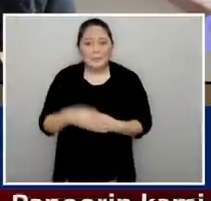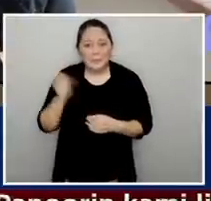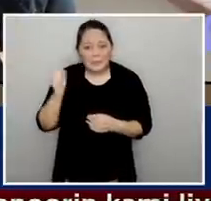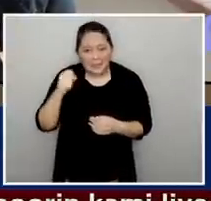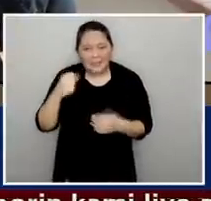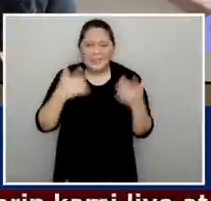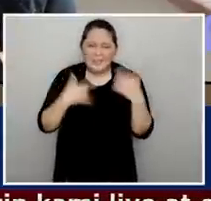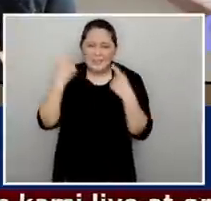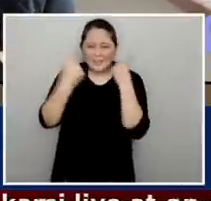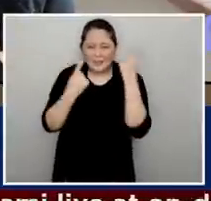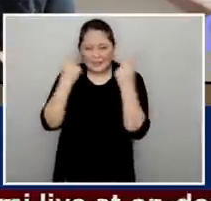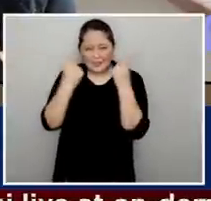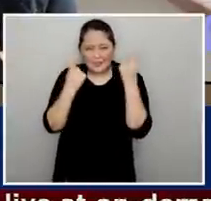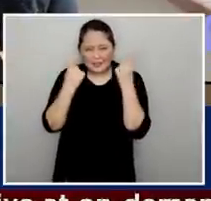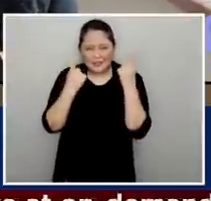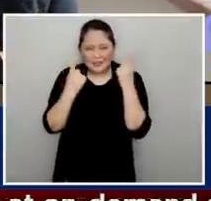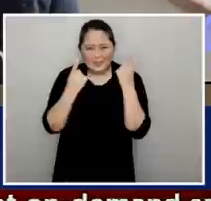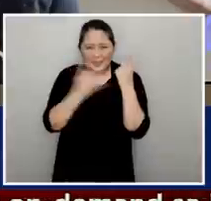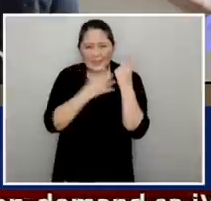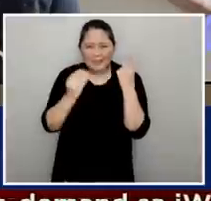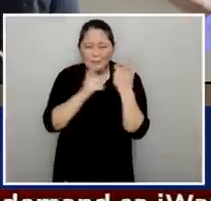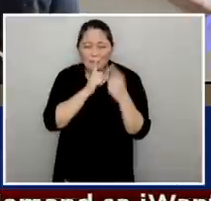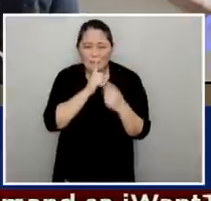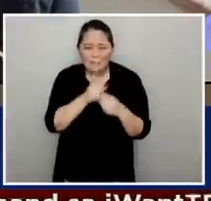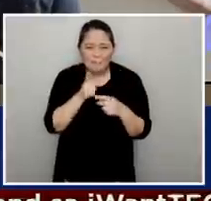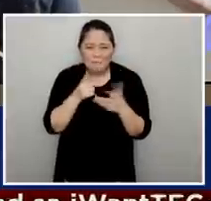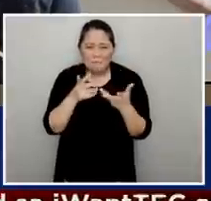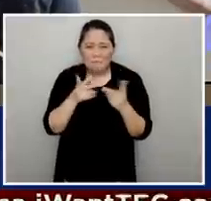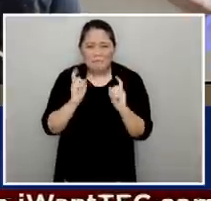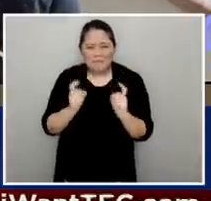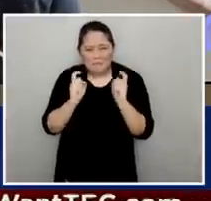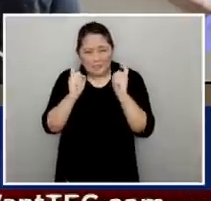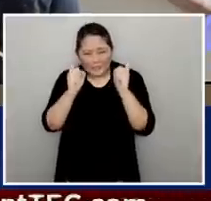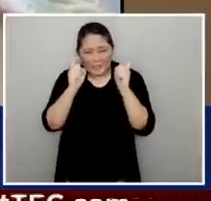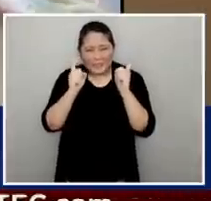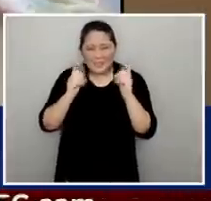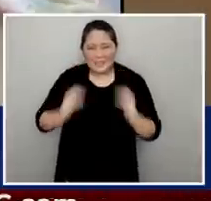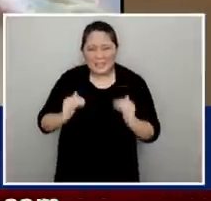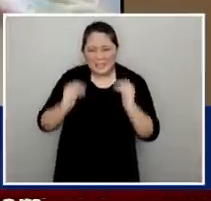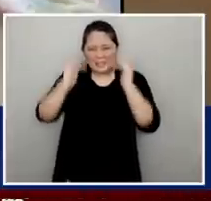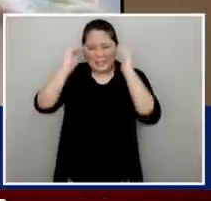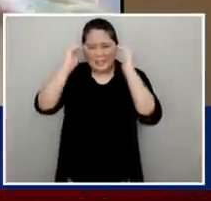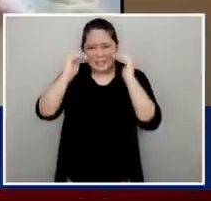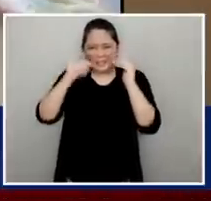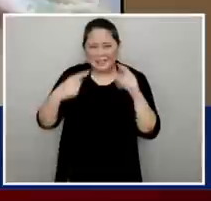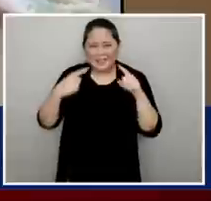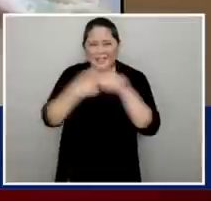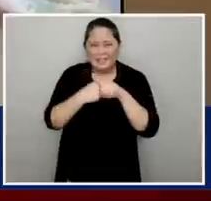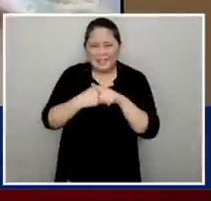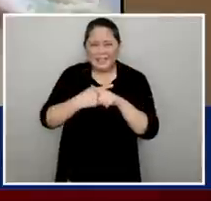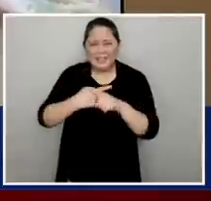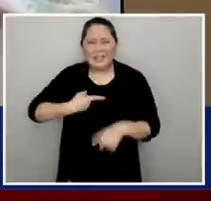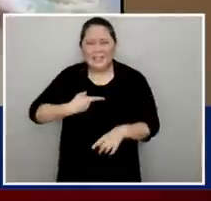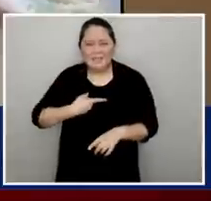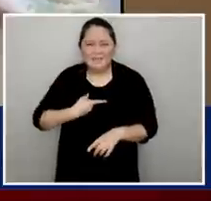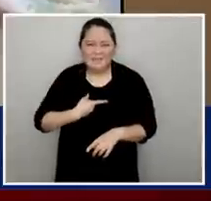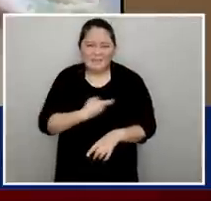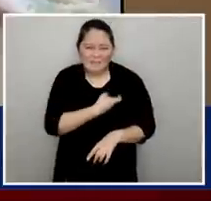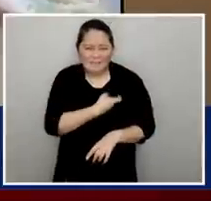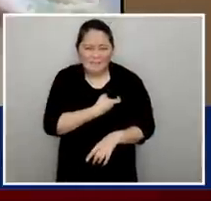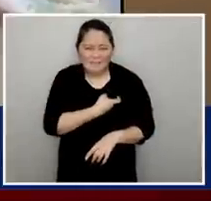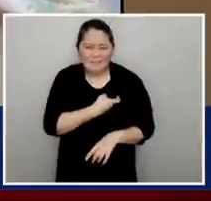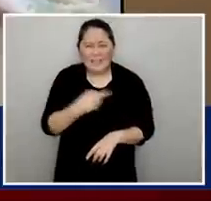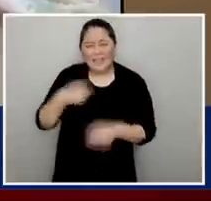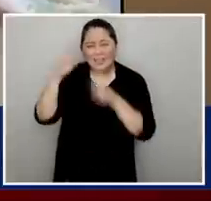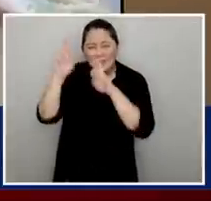escalated way too fast. And, you know, both parties got hurt. I respect Mr. Wico and I